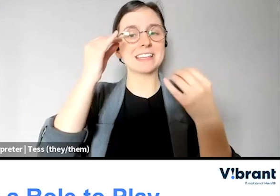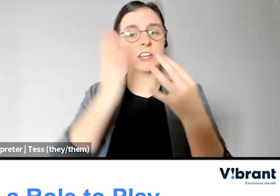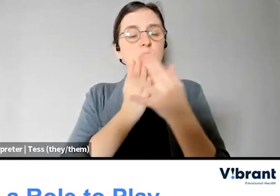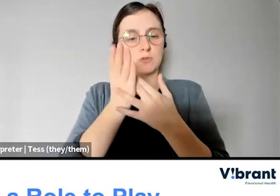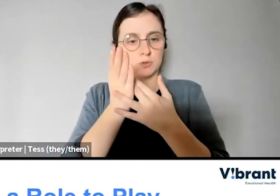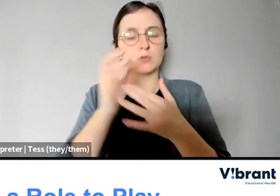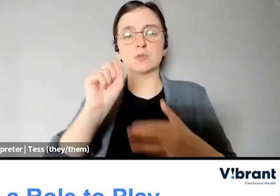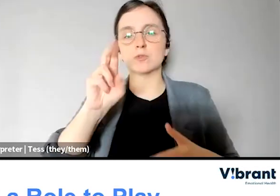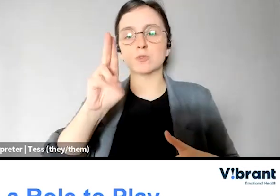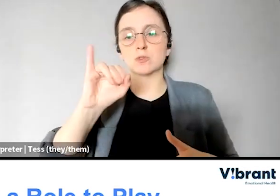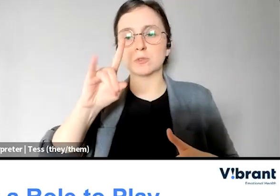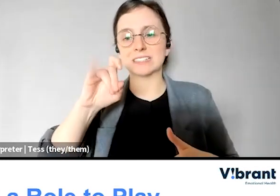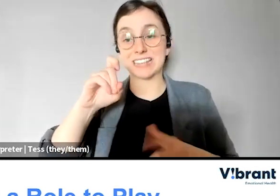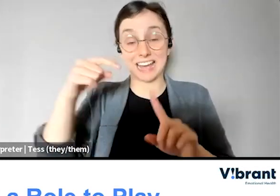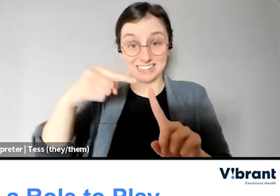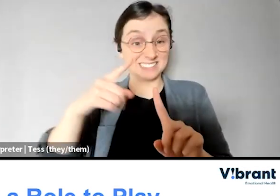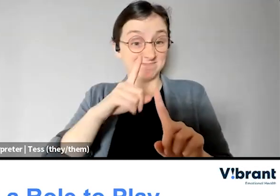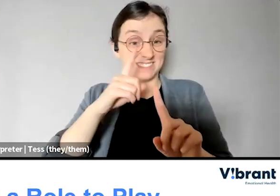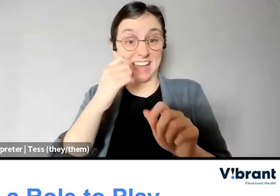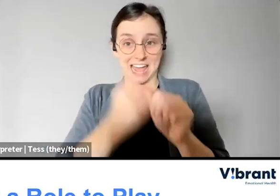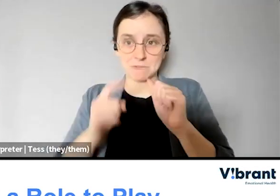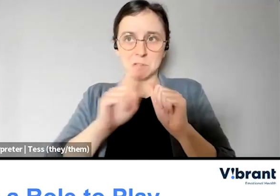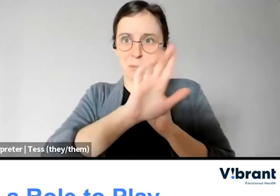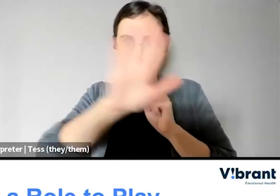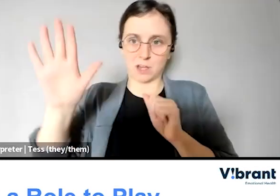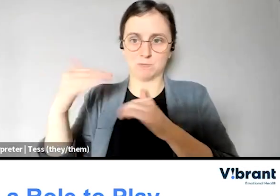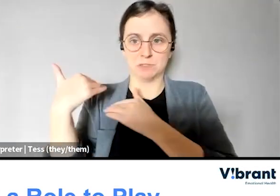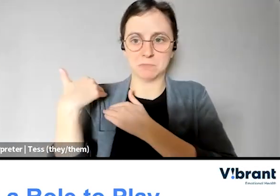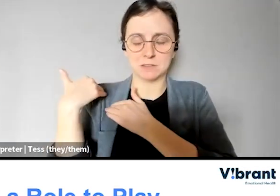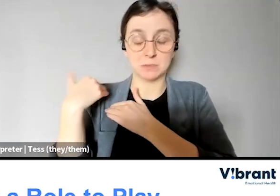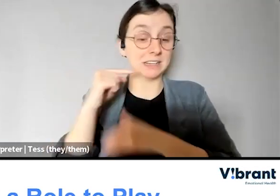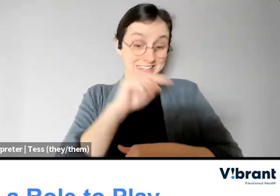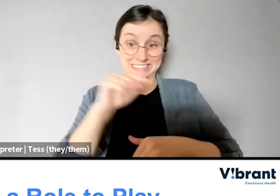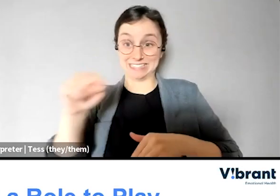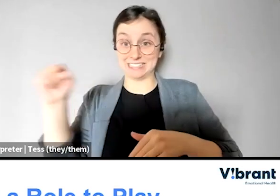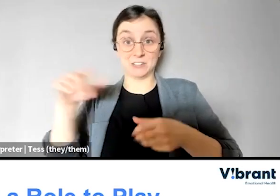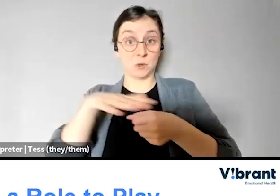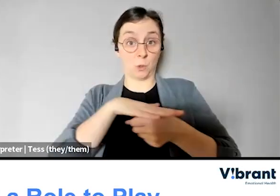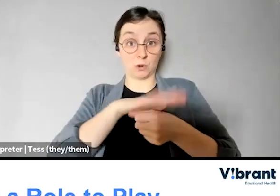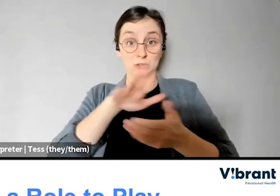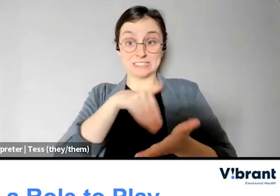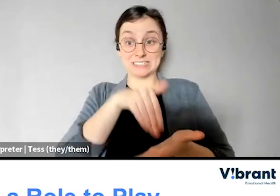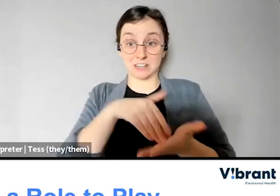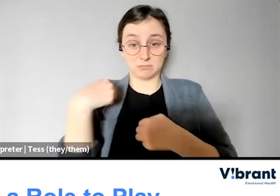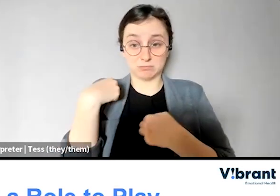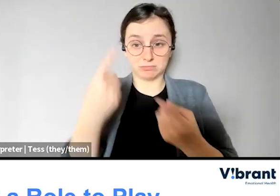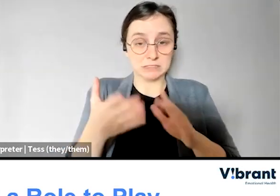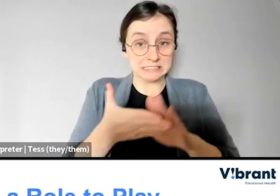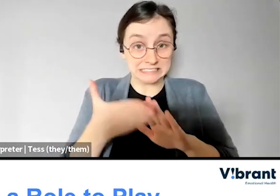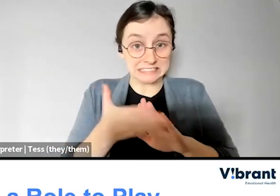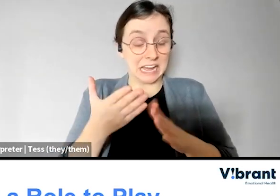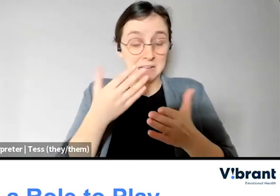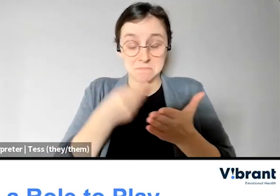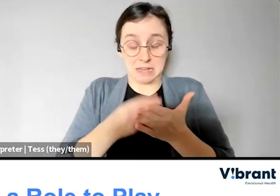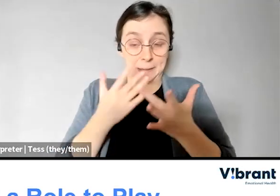suicide prevention is everyone's responsibility. These local centers for a long time have been operating on shoestring budgets, right? Doing